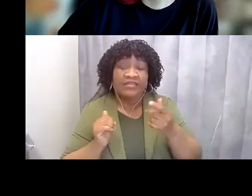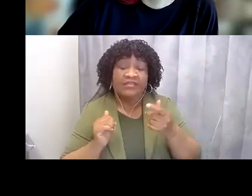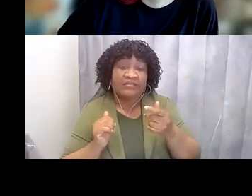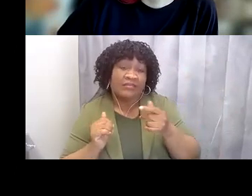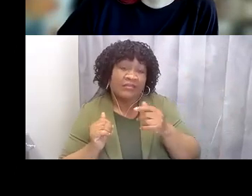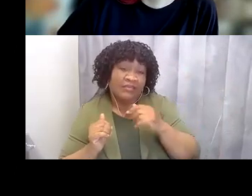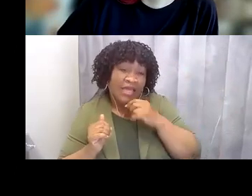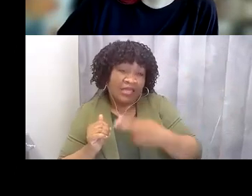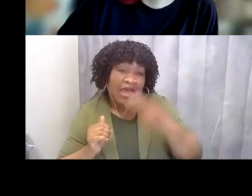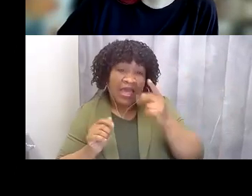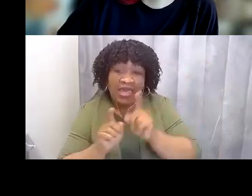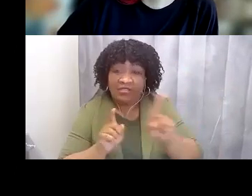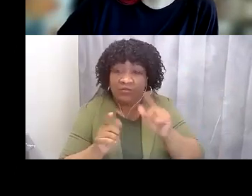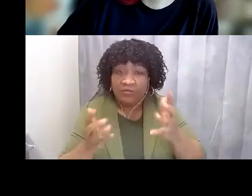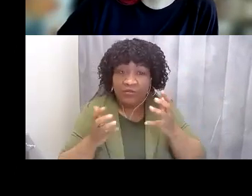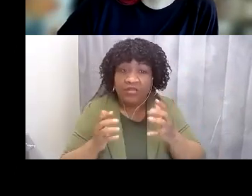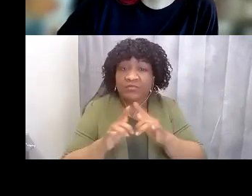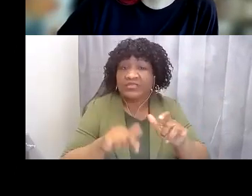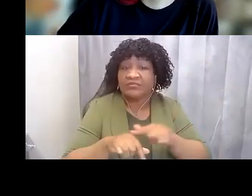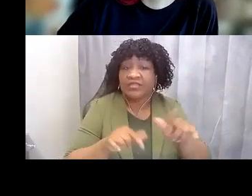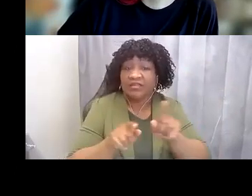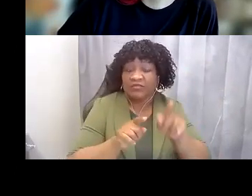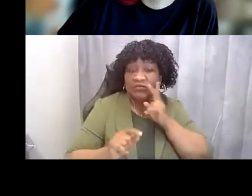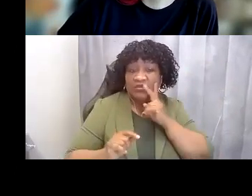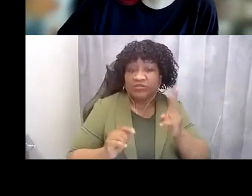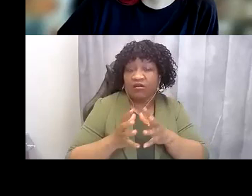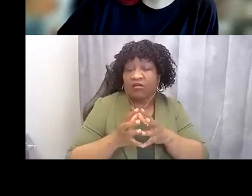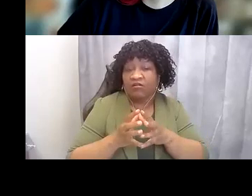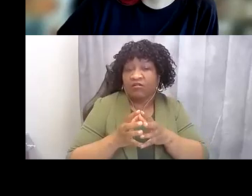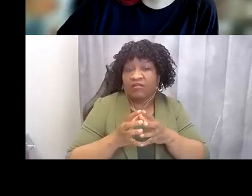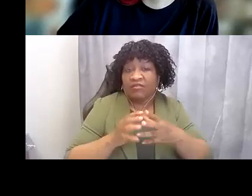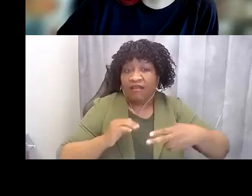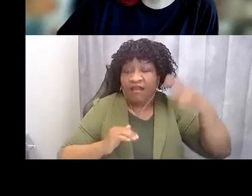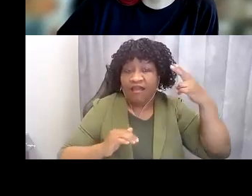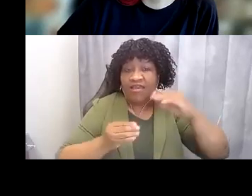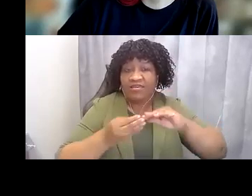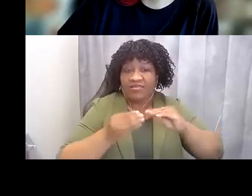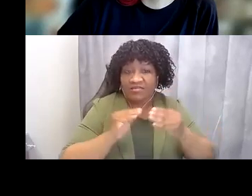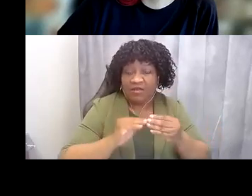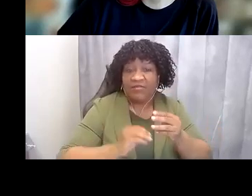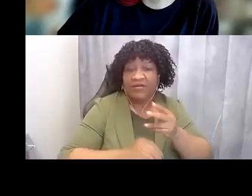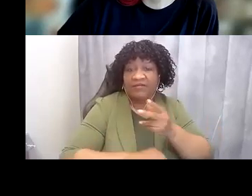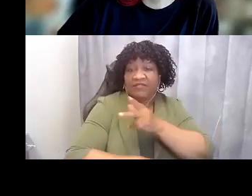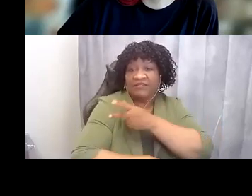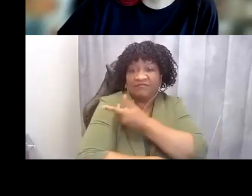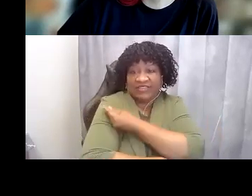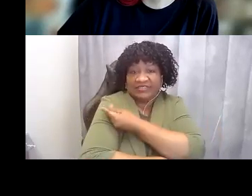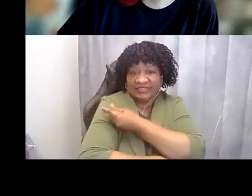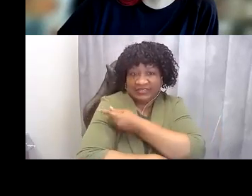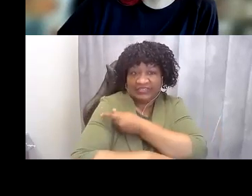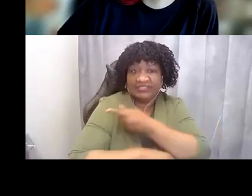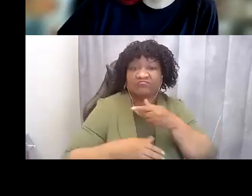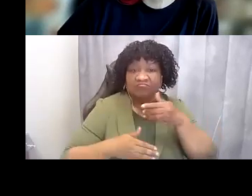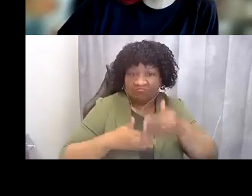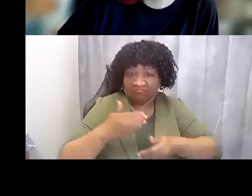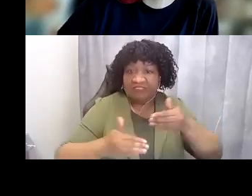be. And then we also saw the highest number we'd seen during this pandemic, the